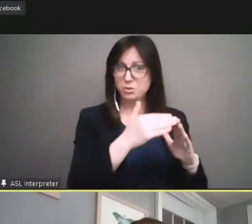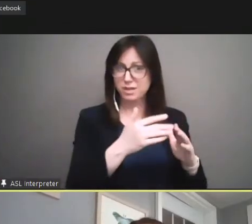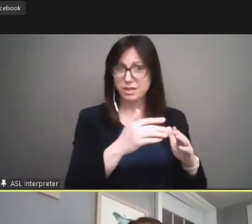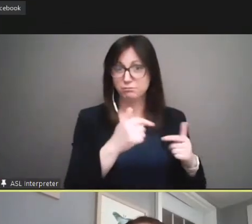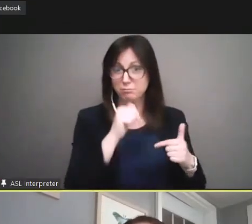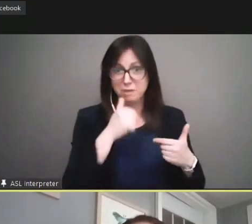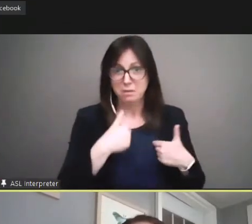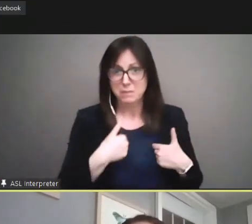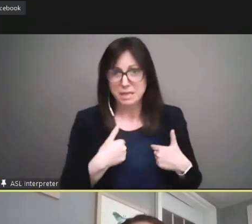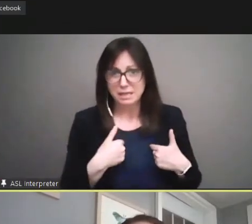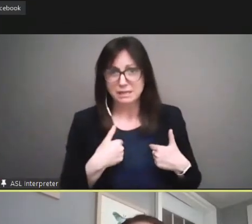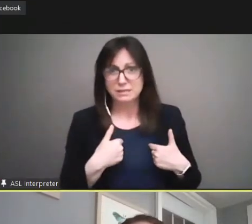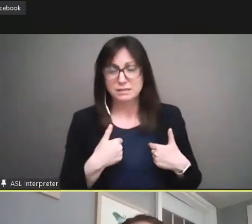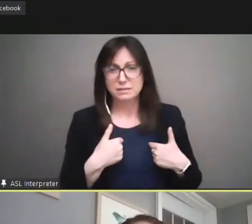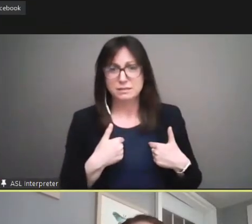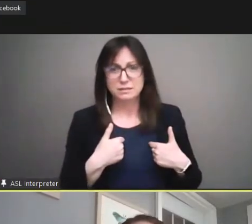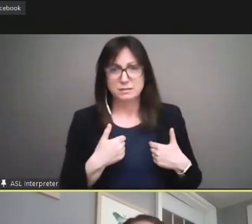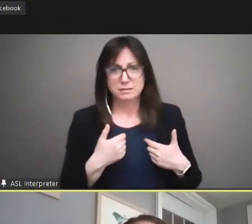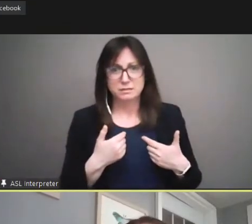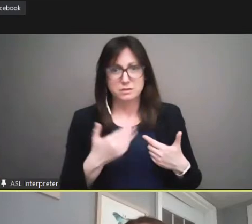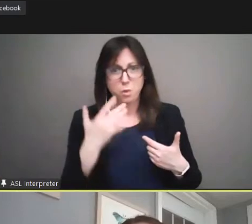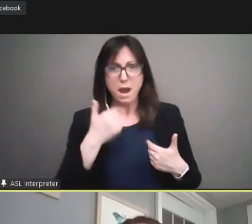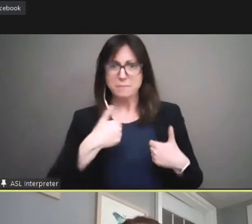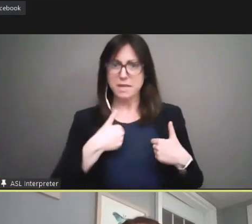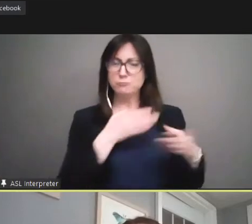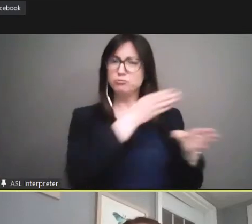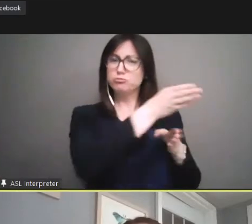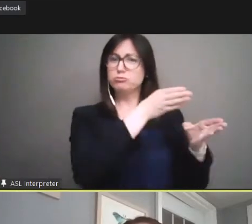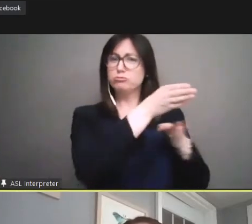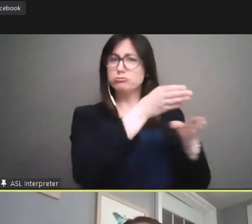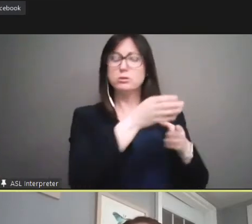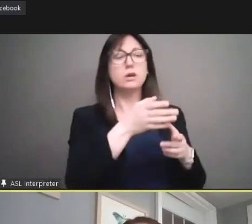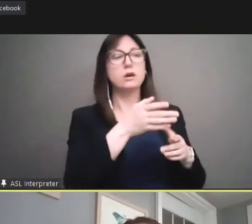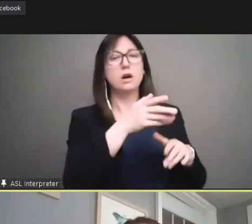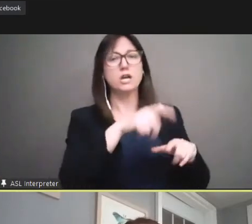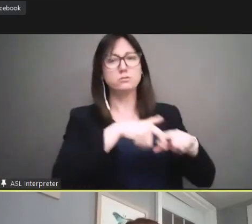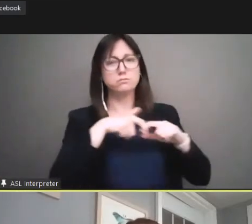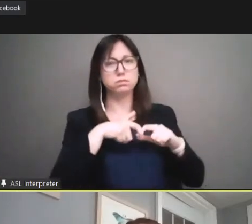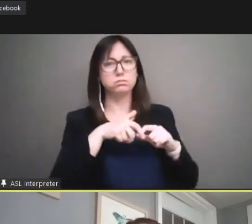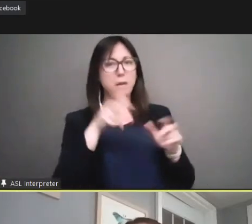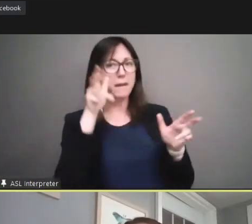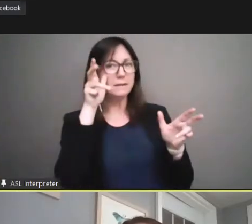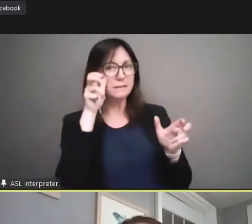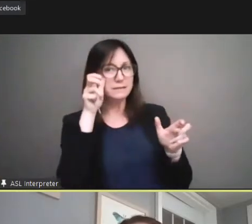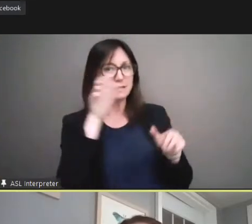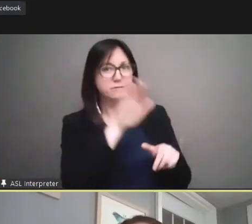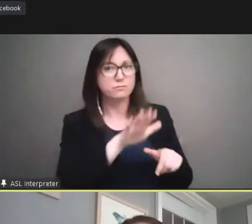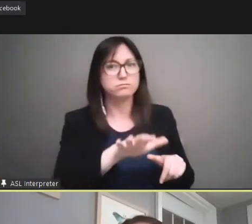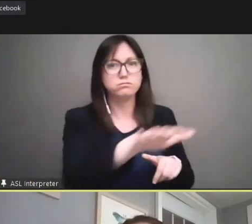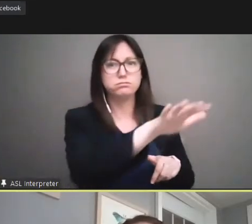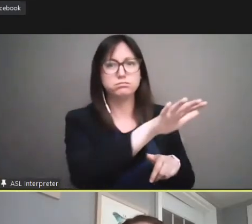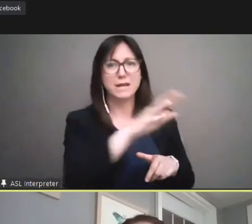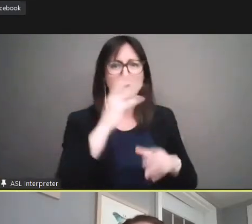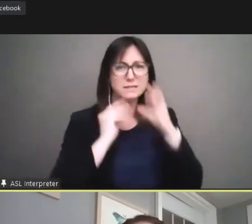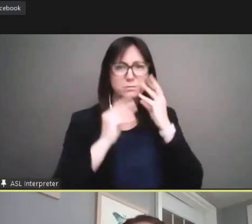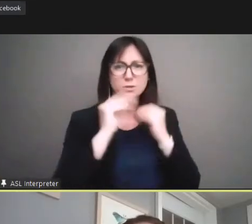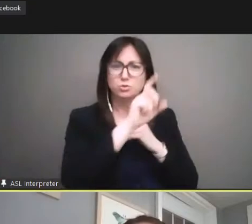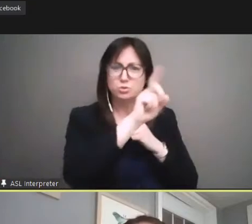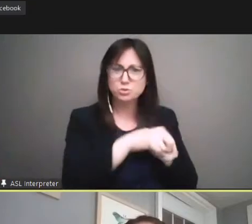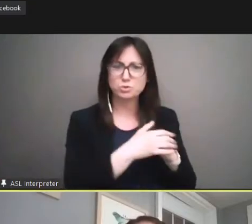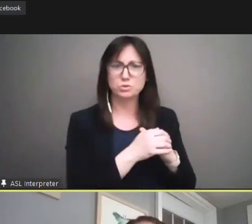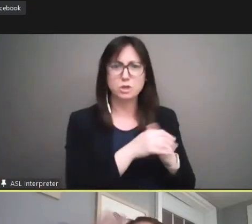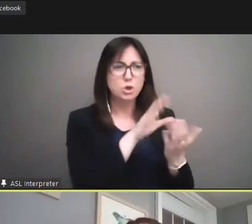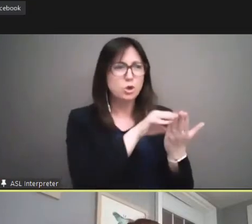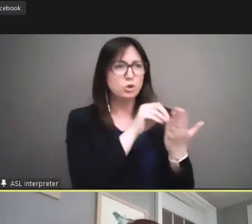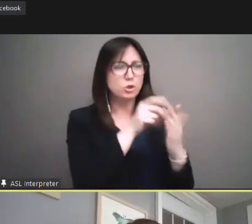to be spewing out all the things that we should be doing instead of listening to those who are living this experience, learning from them,